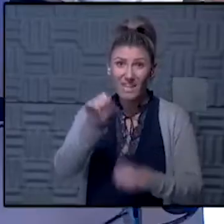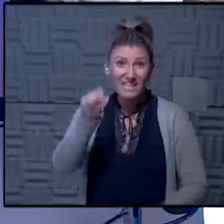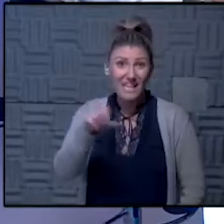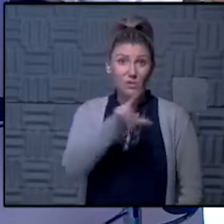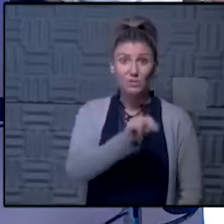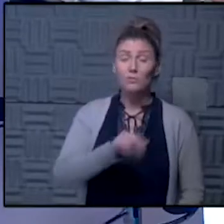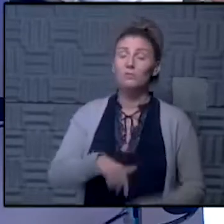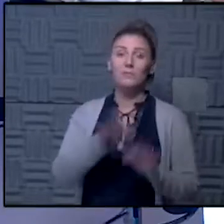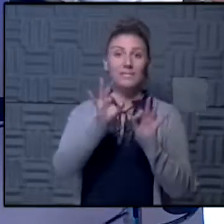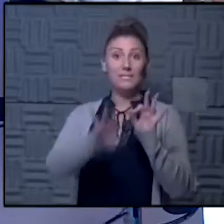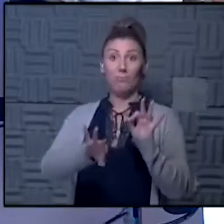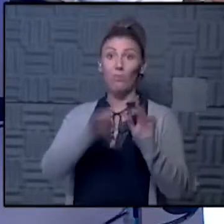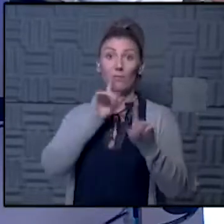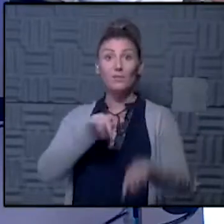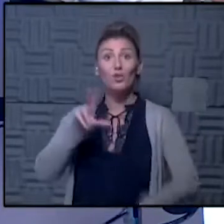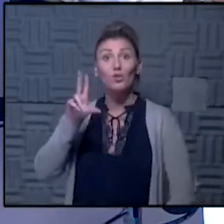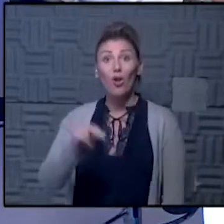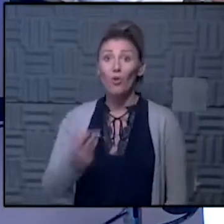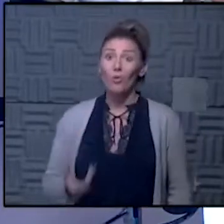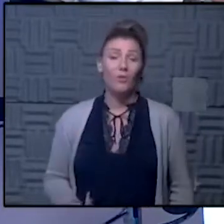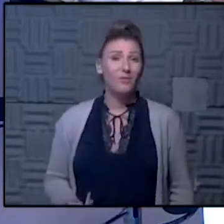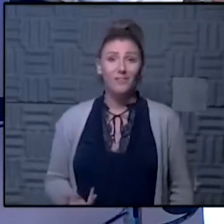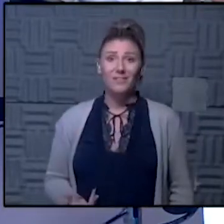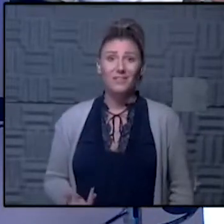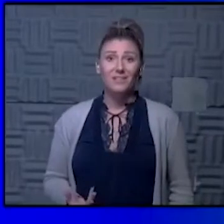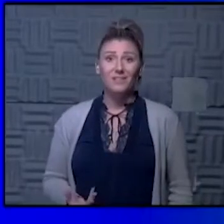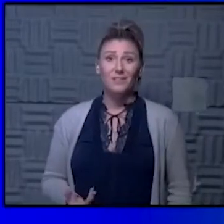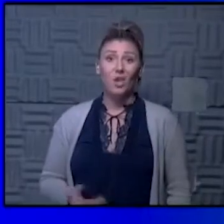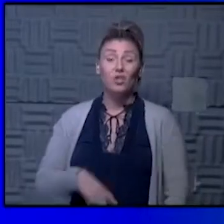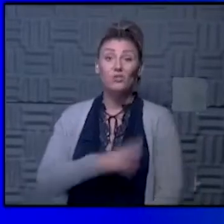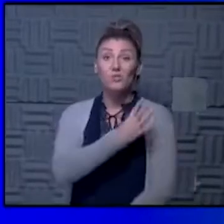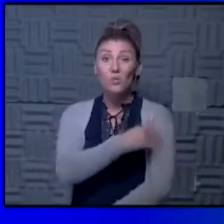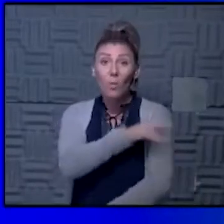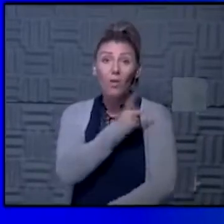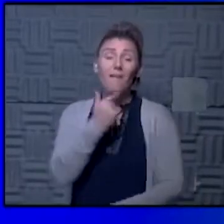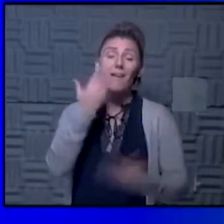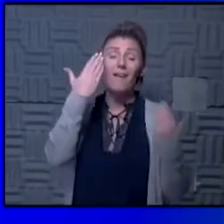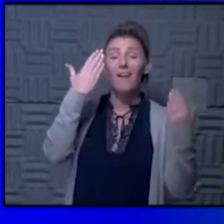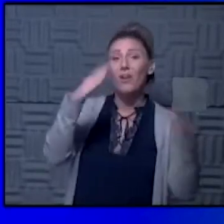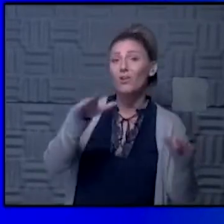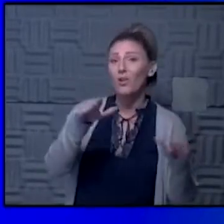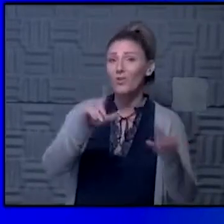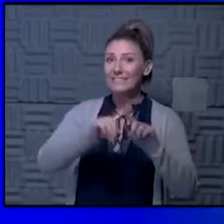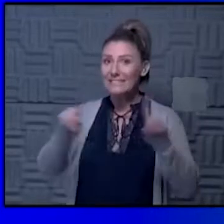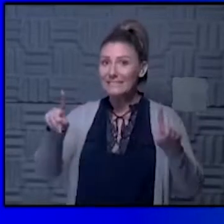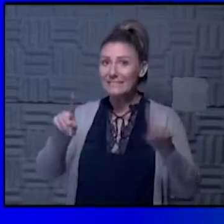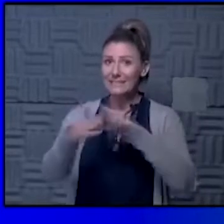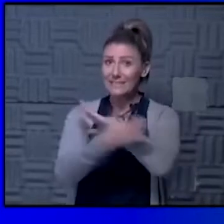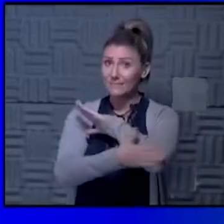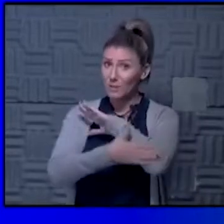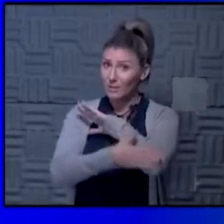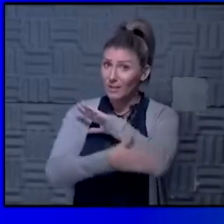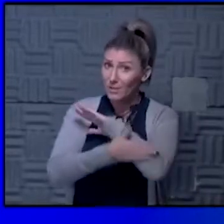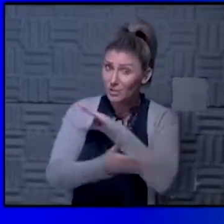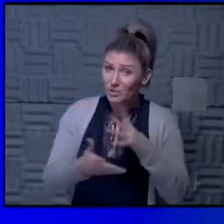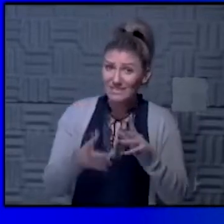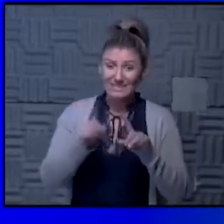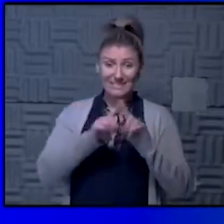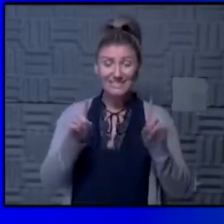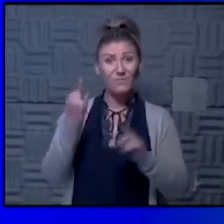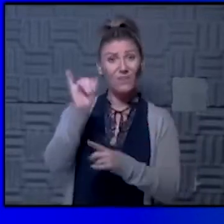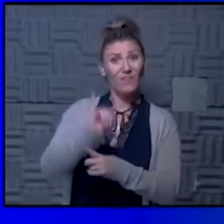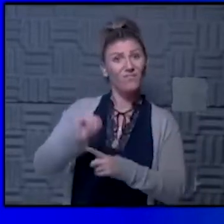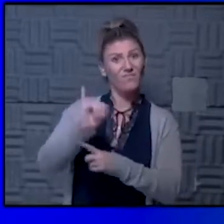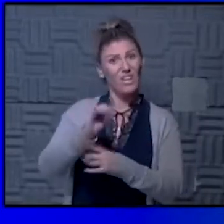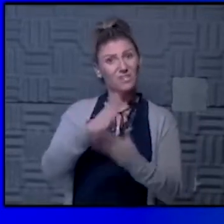I mean, the simple answer is no. Sweden, I don't know, again, quite a different country, quite different infection